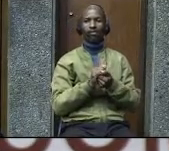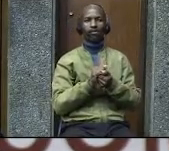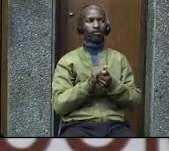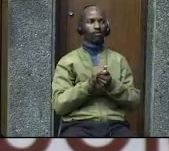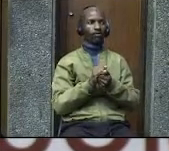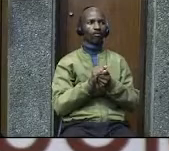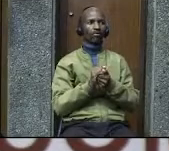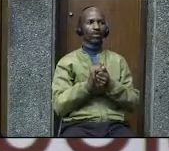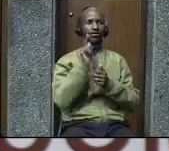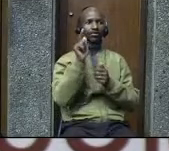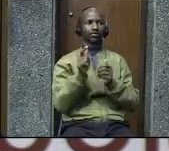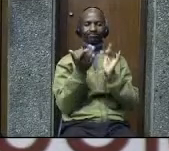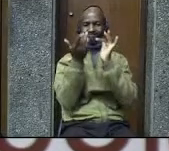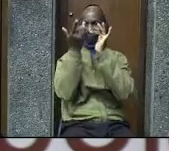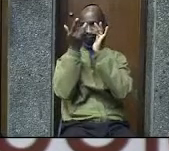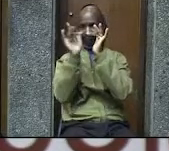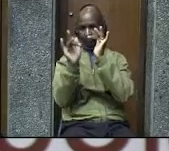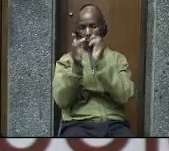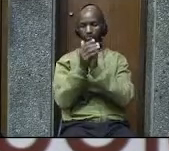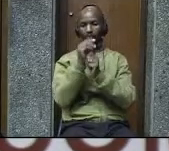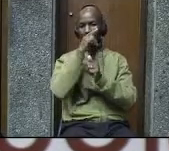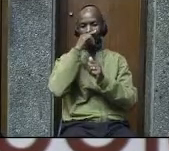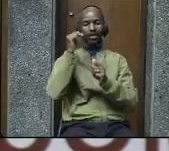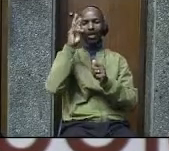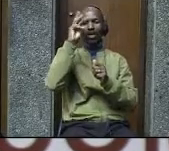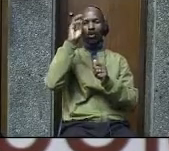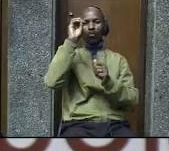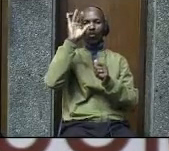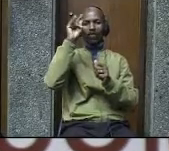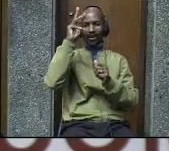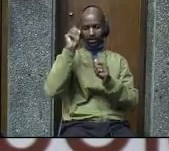Lomunte siti ni tumelo guyo umorin Chabalala.